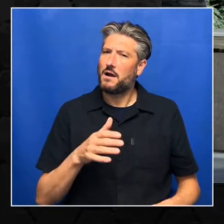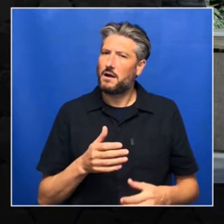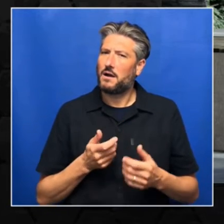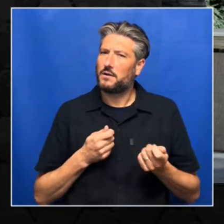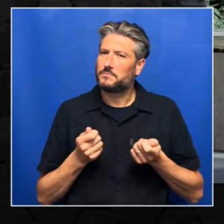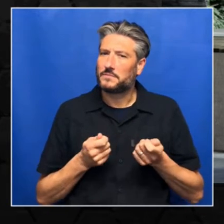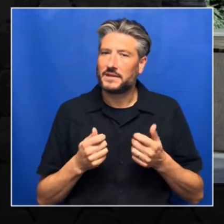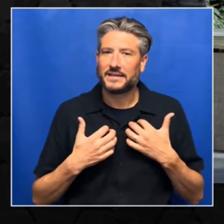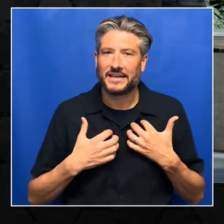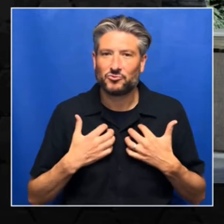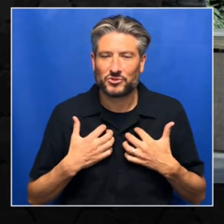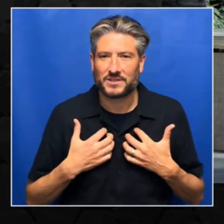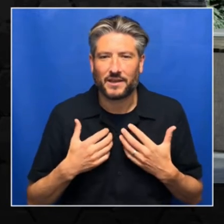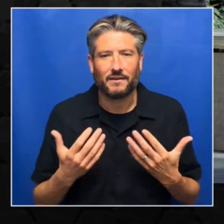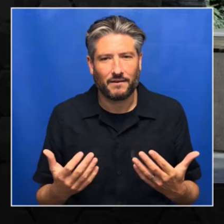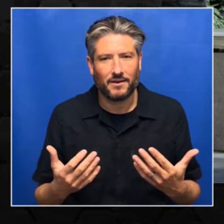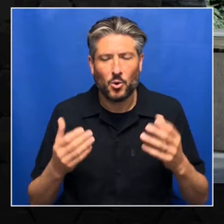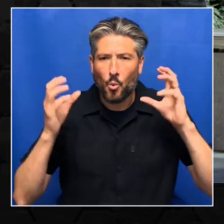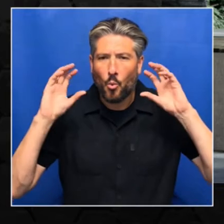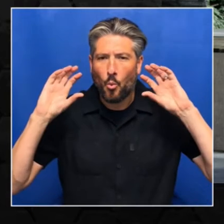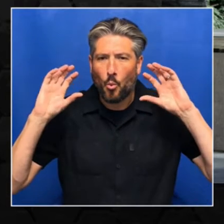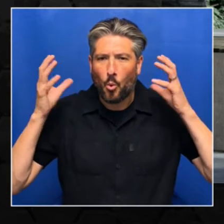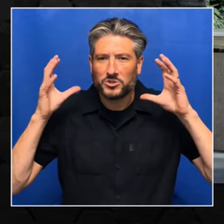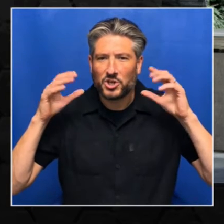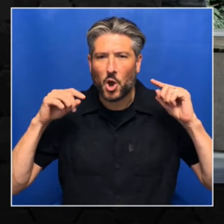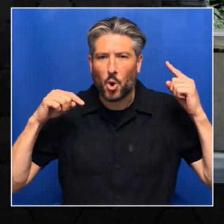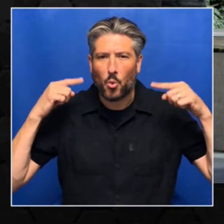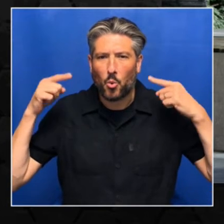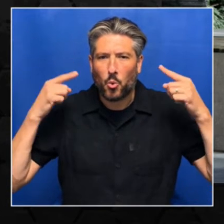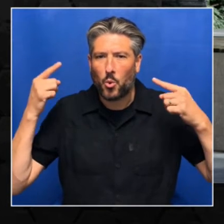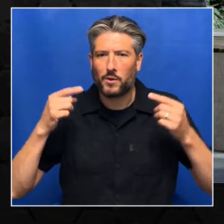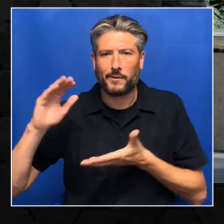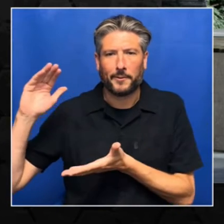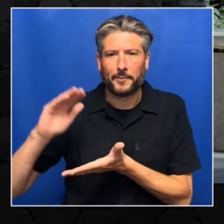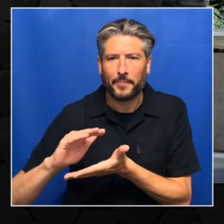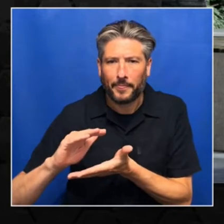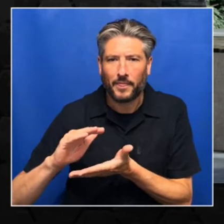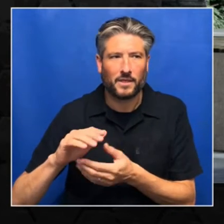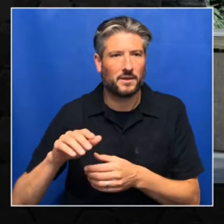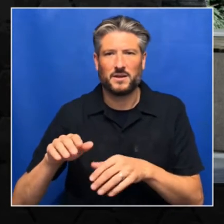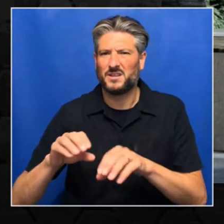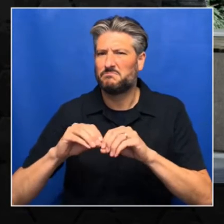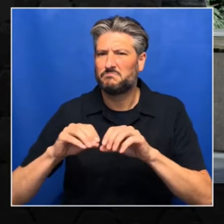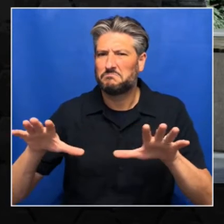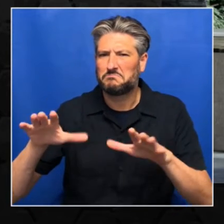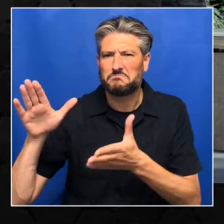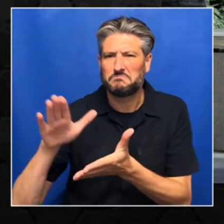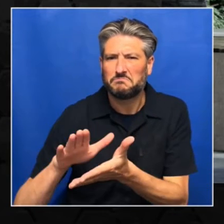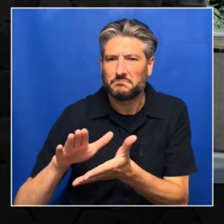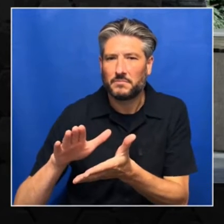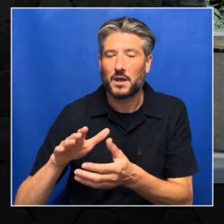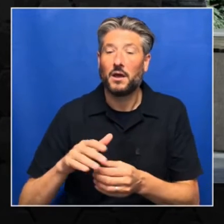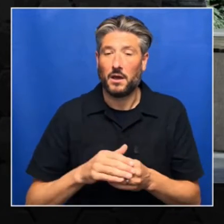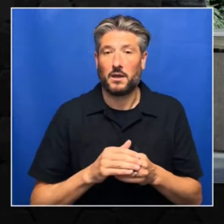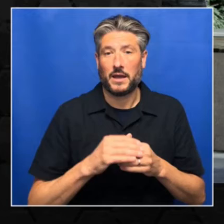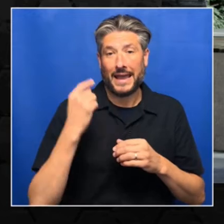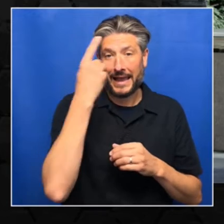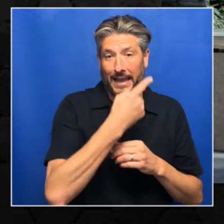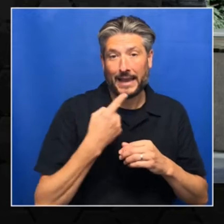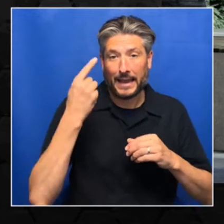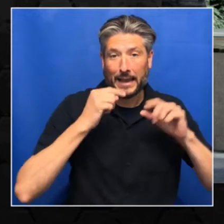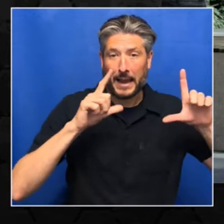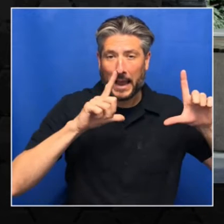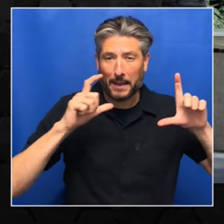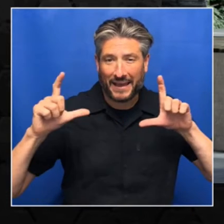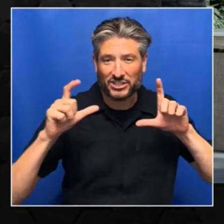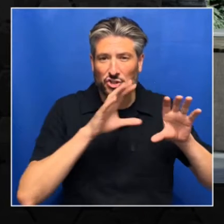materials on audio, because like images and text is something that you have a lot of tutorials about, and audio is somehow left behind. So